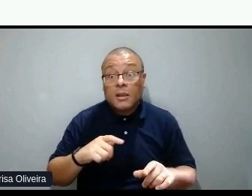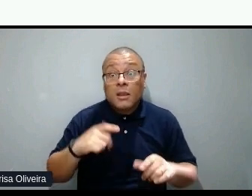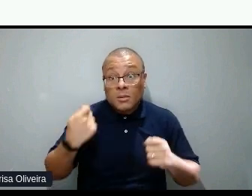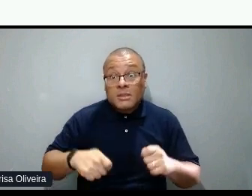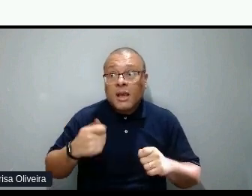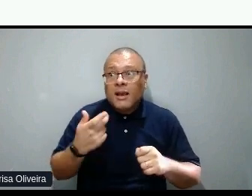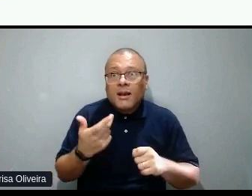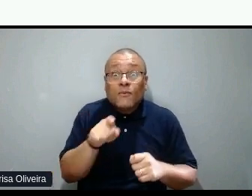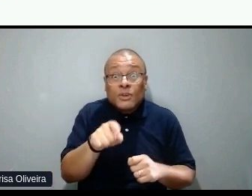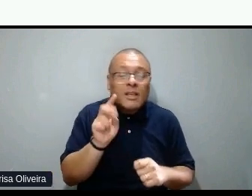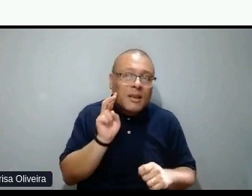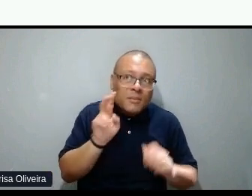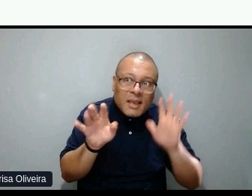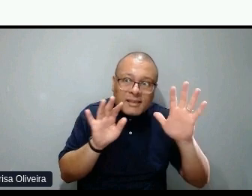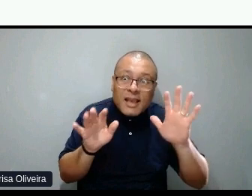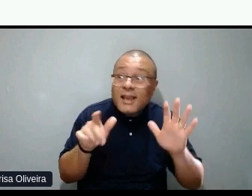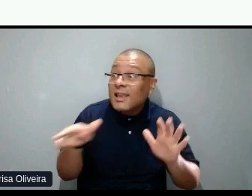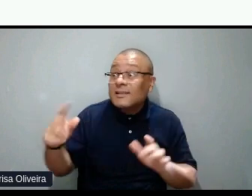things.